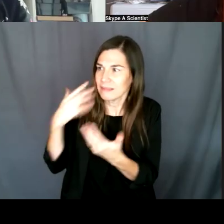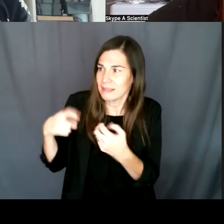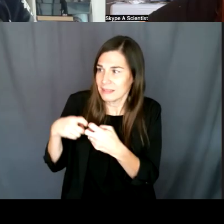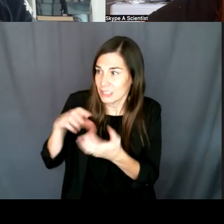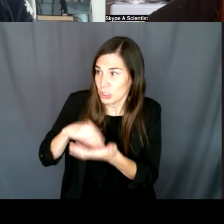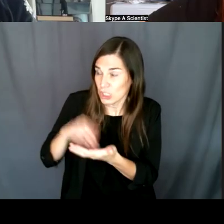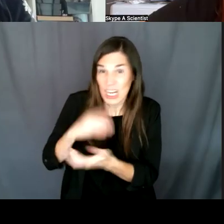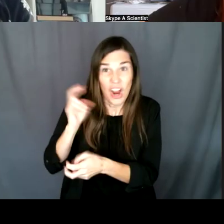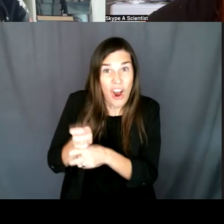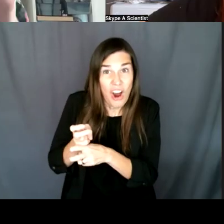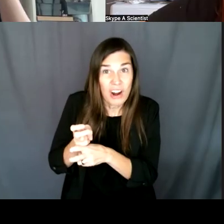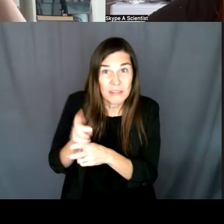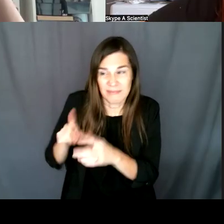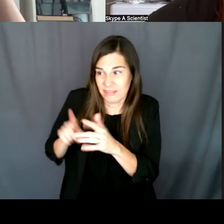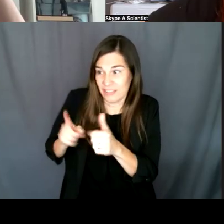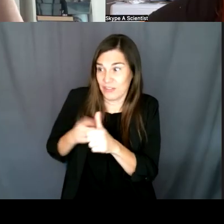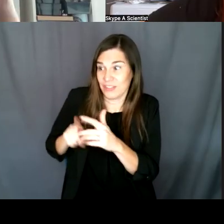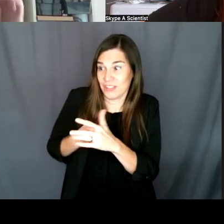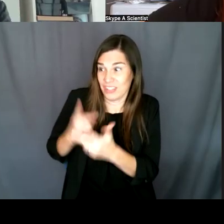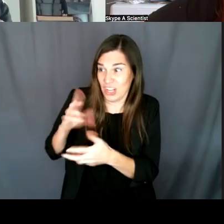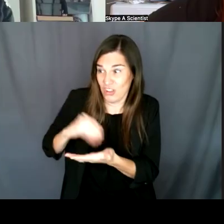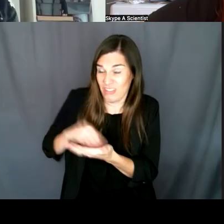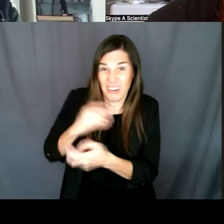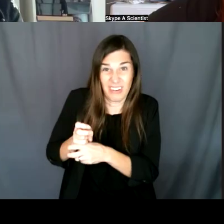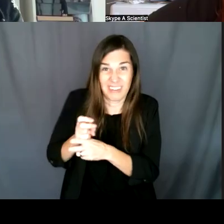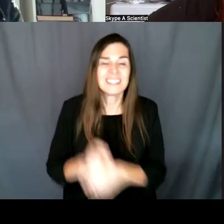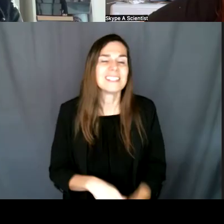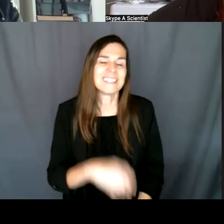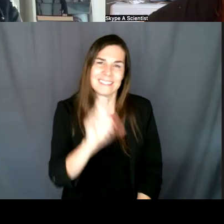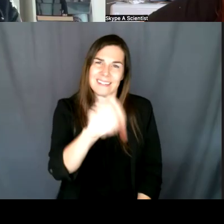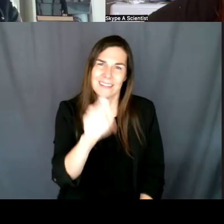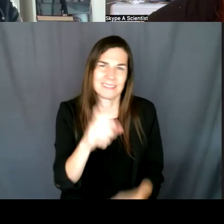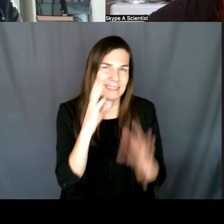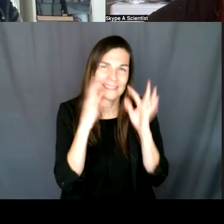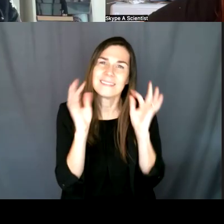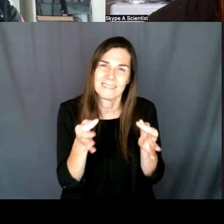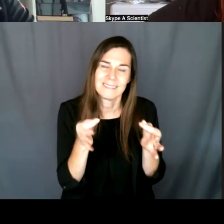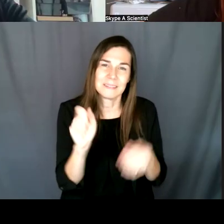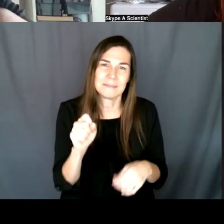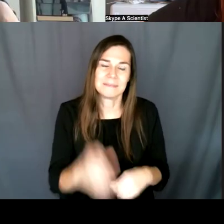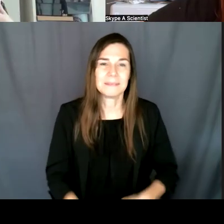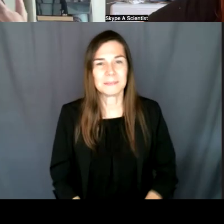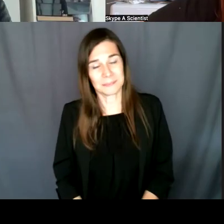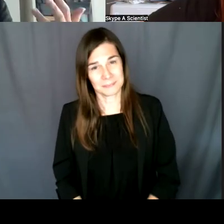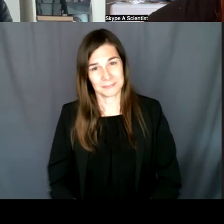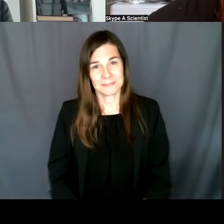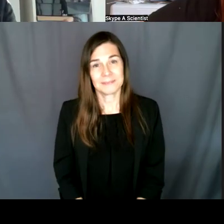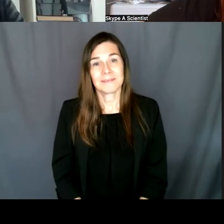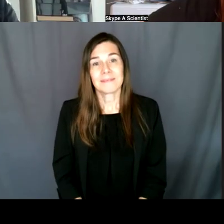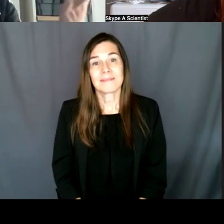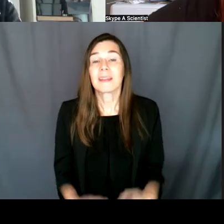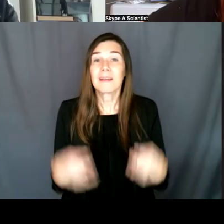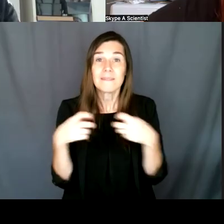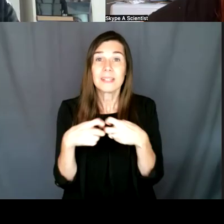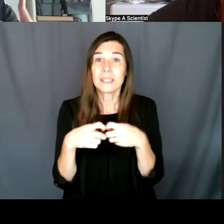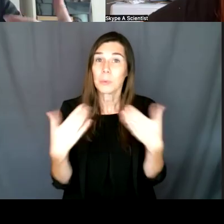Definitely. Yes, definitely. So one of the things that I love about physics is that it's so related to the way